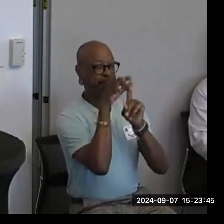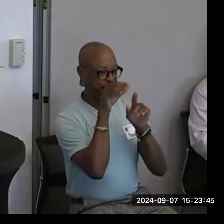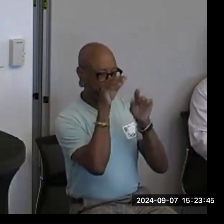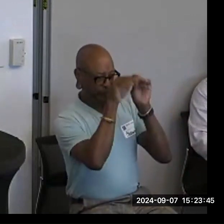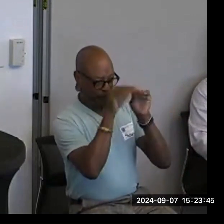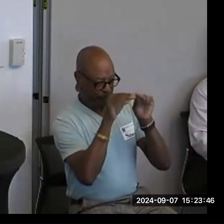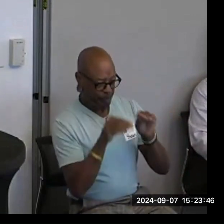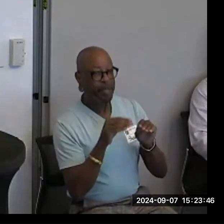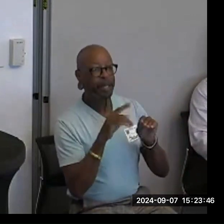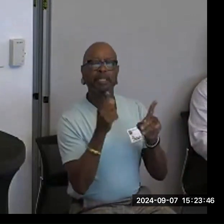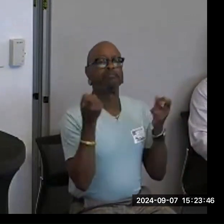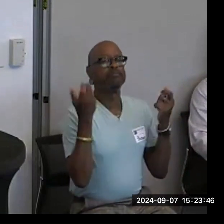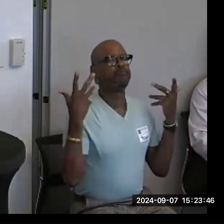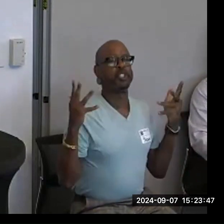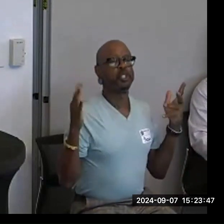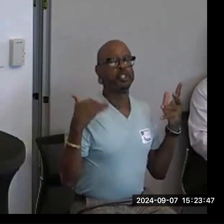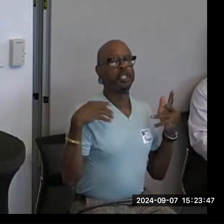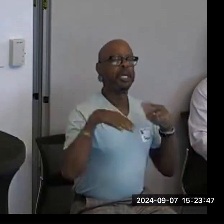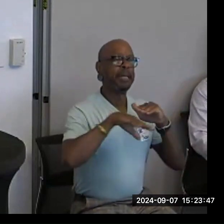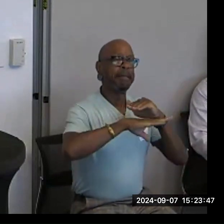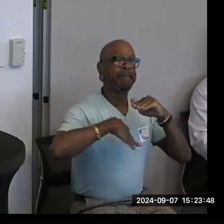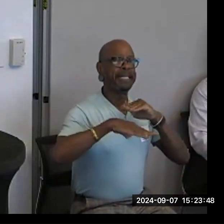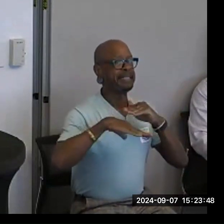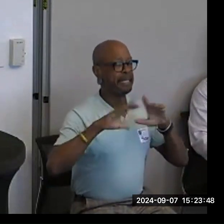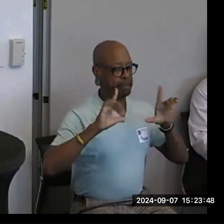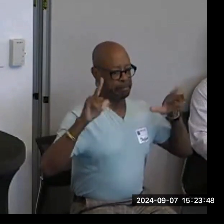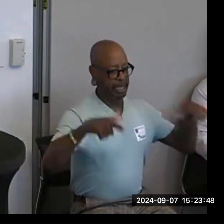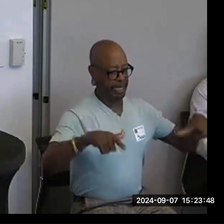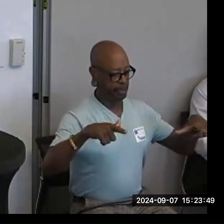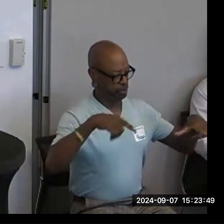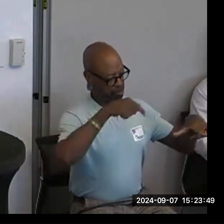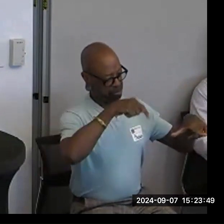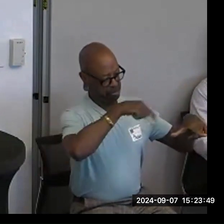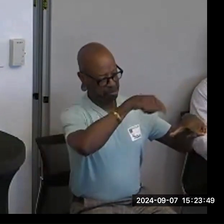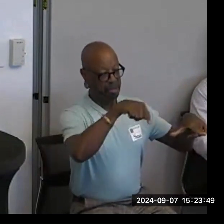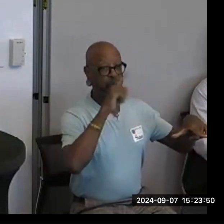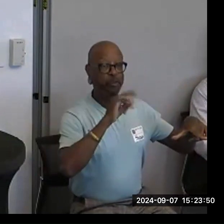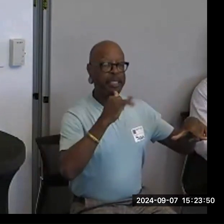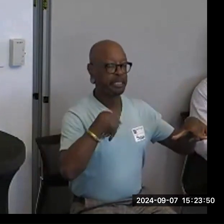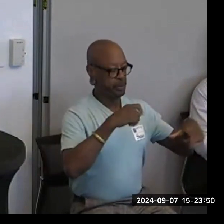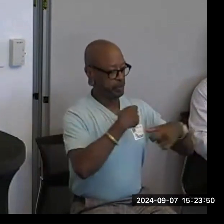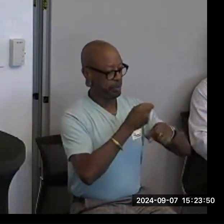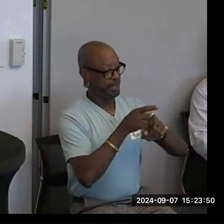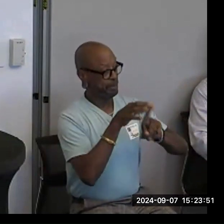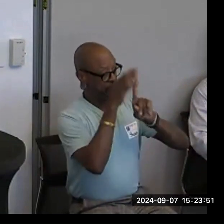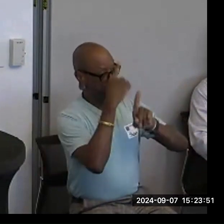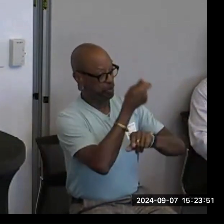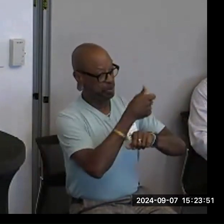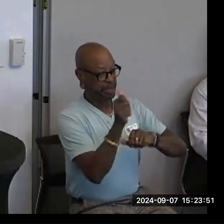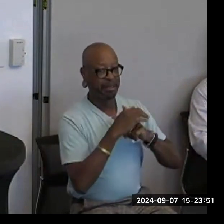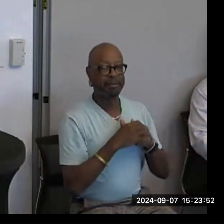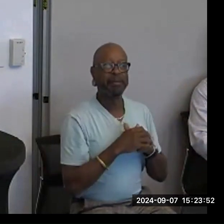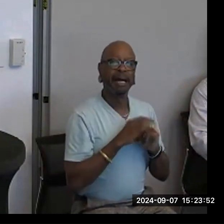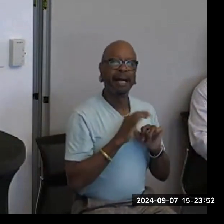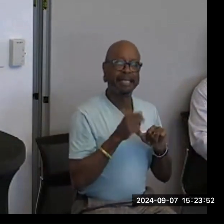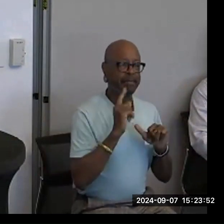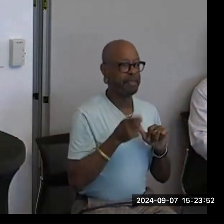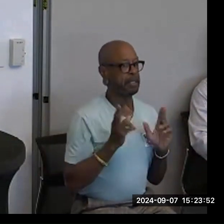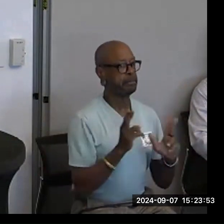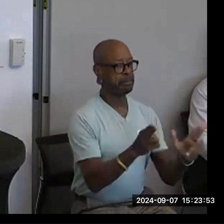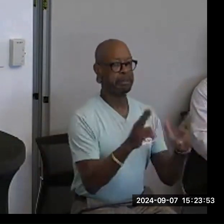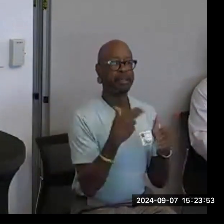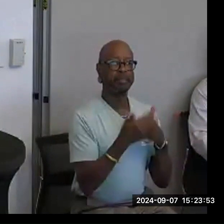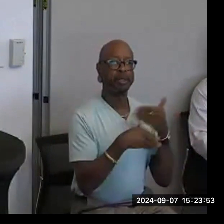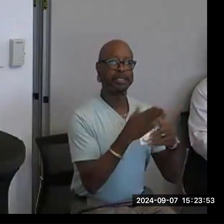basic layout all set for you. So it's really quick and easy to customize, and so it can really speed up the process